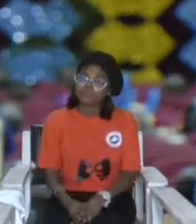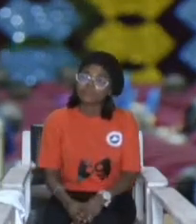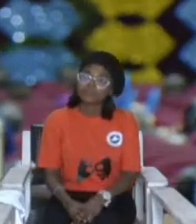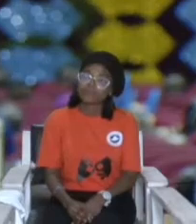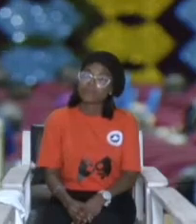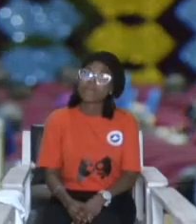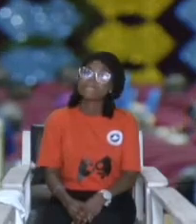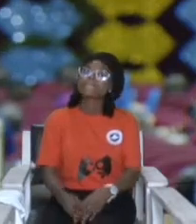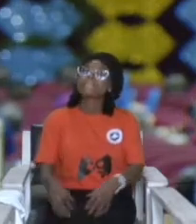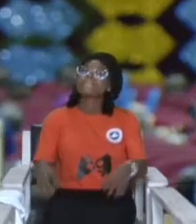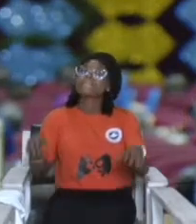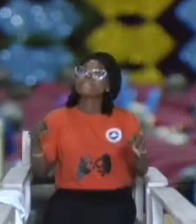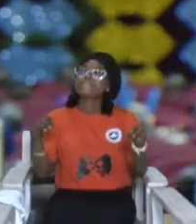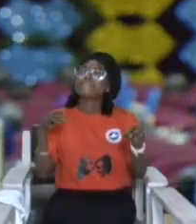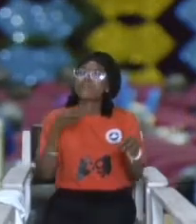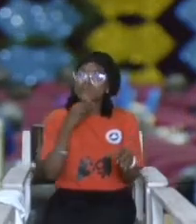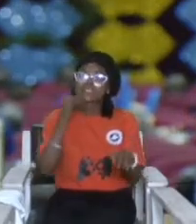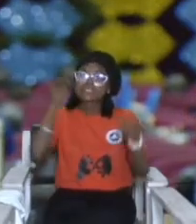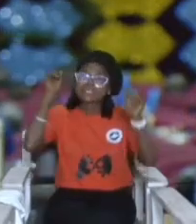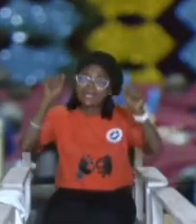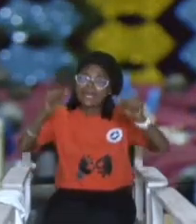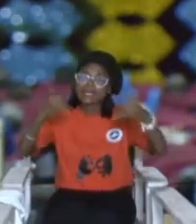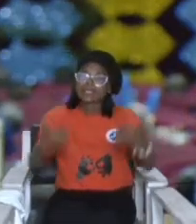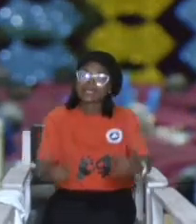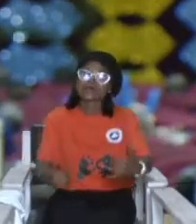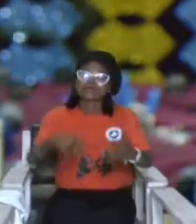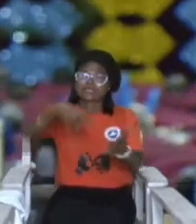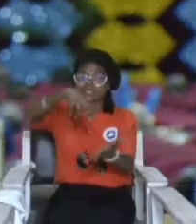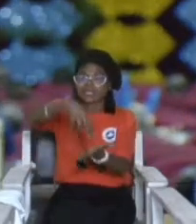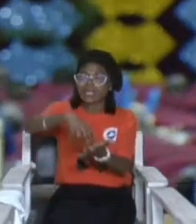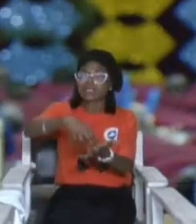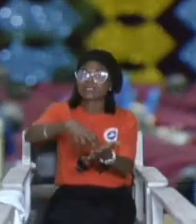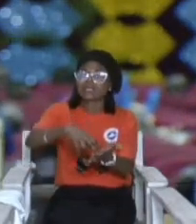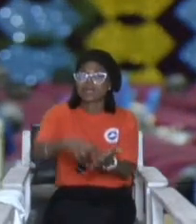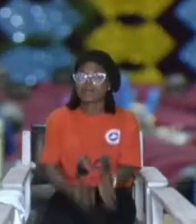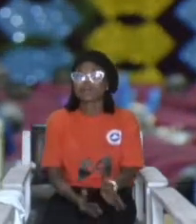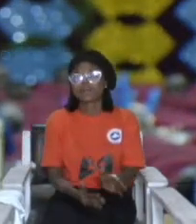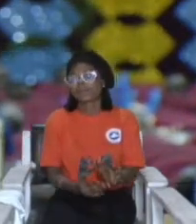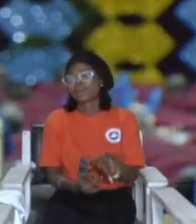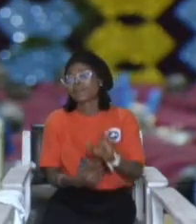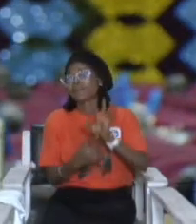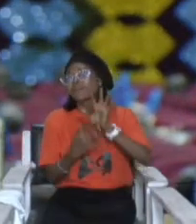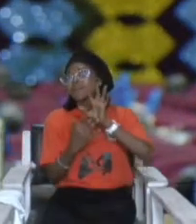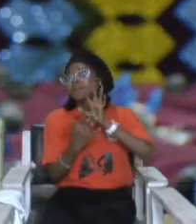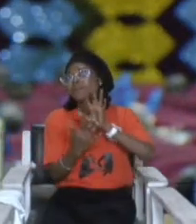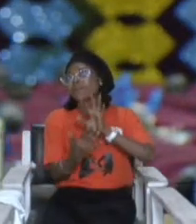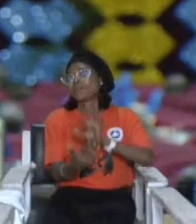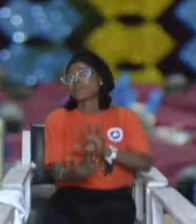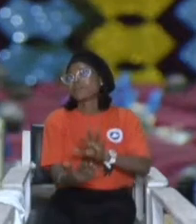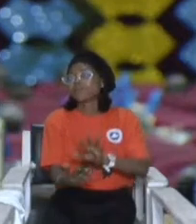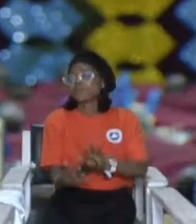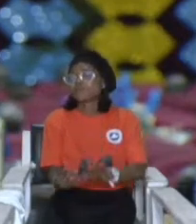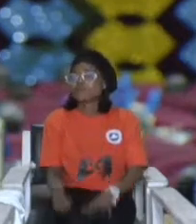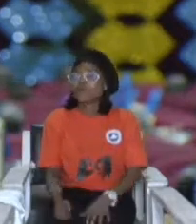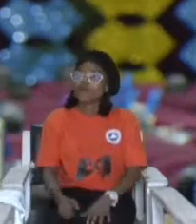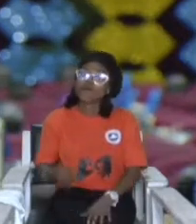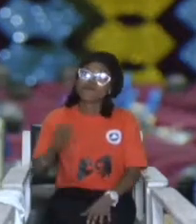Moses now could stand before Pharaoh. Who dare stands before an established